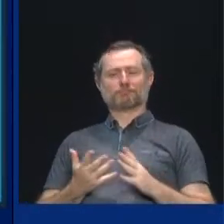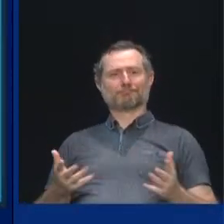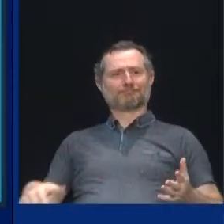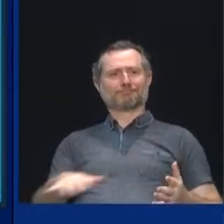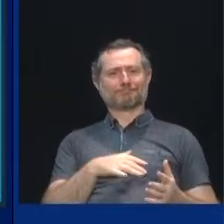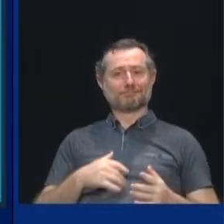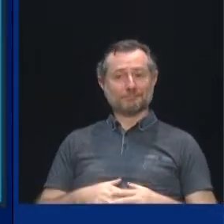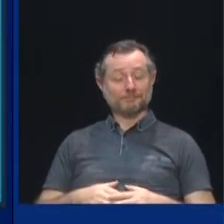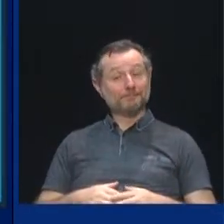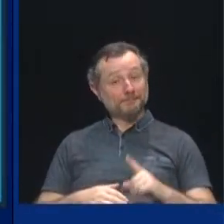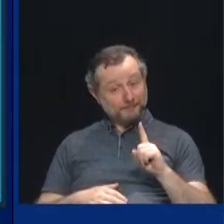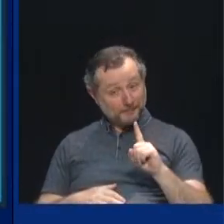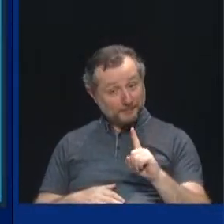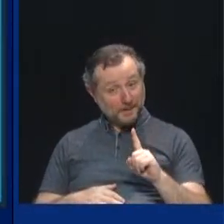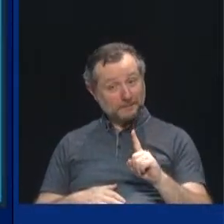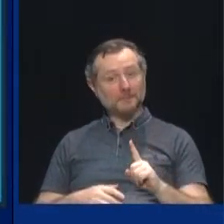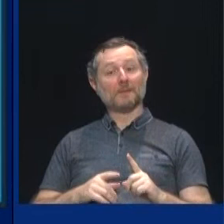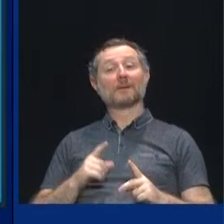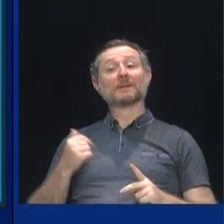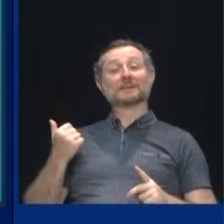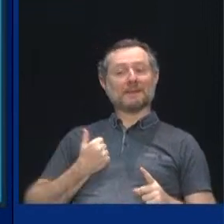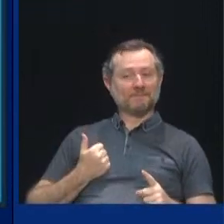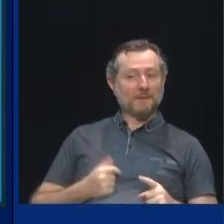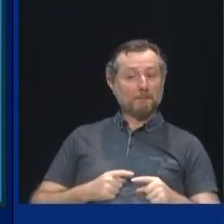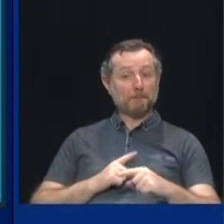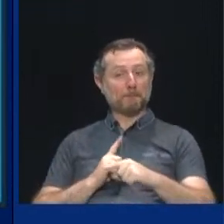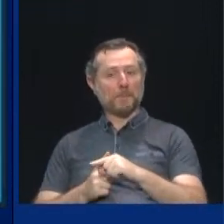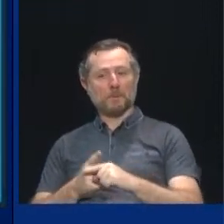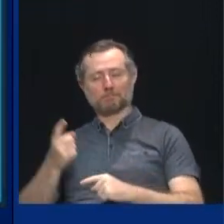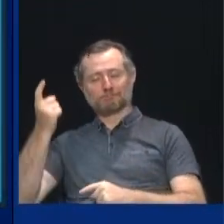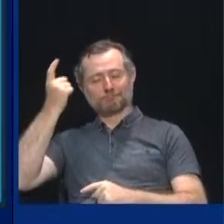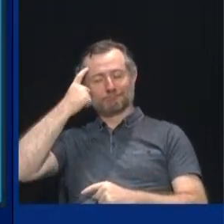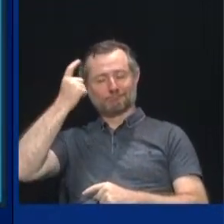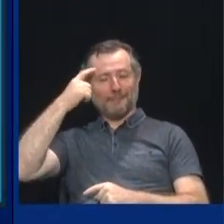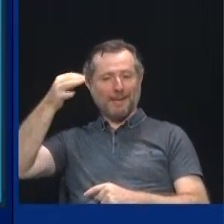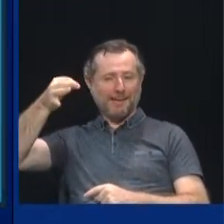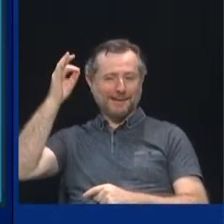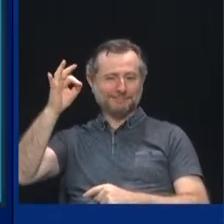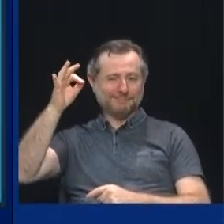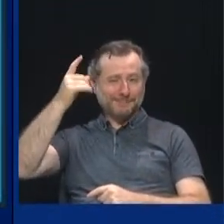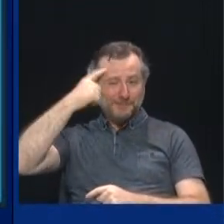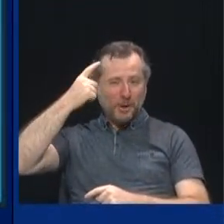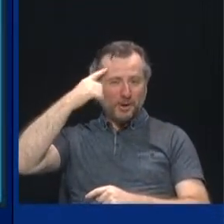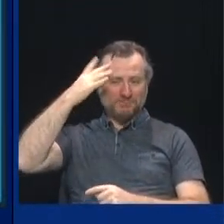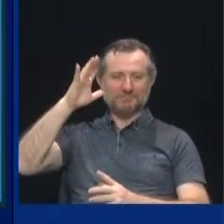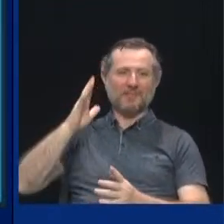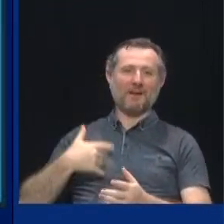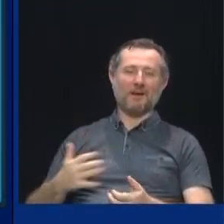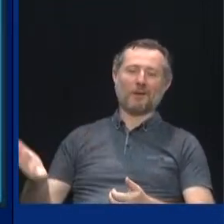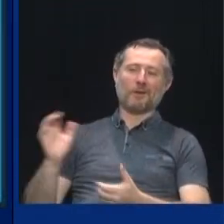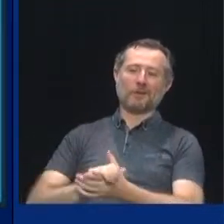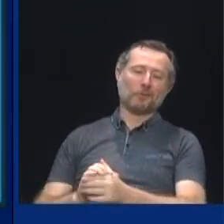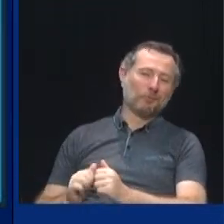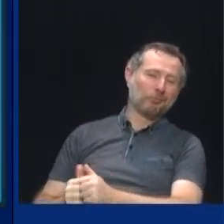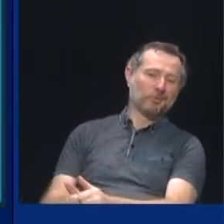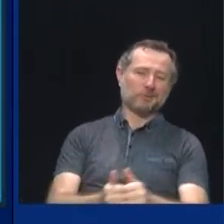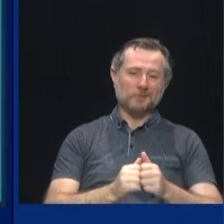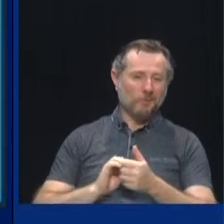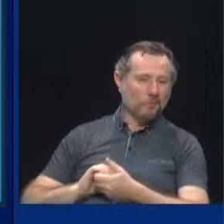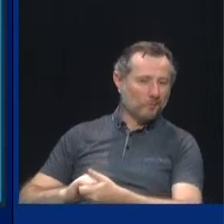smart. And it makes us united. Otherwise, this doesn't